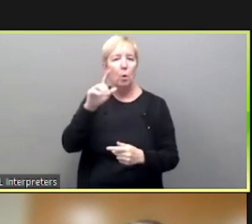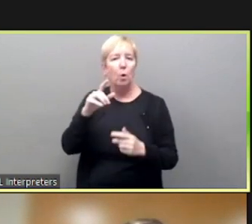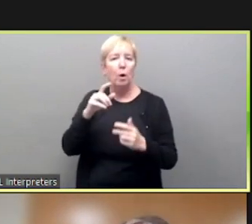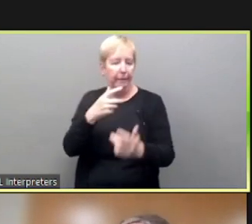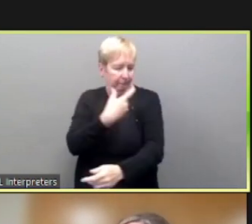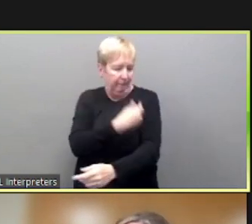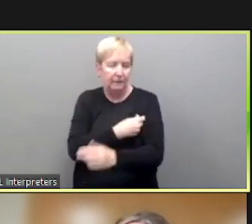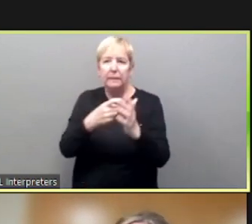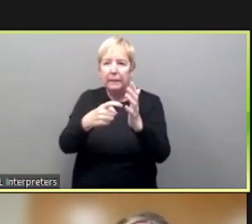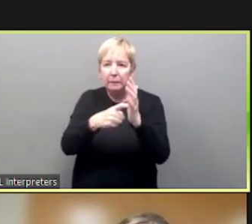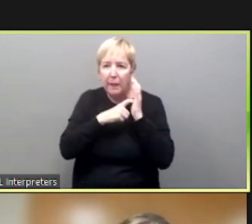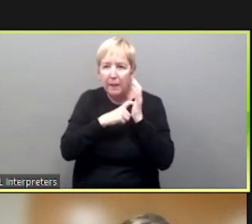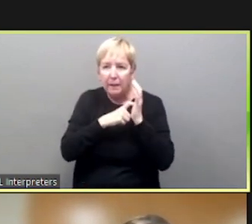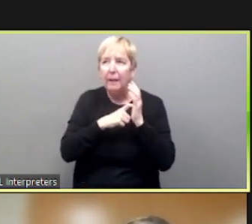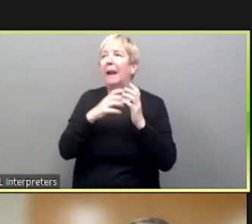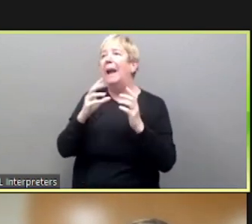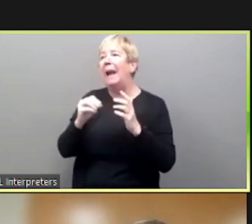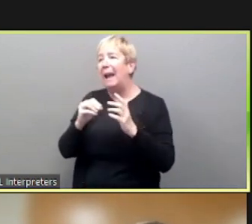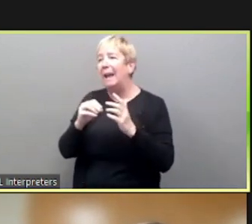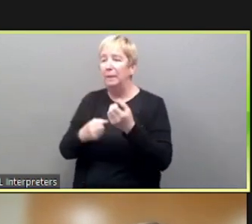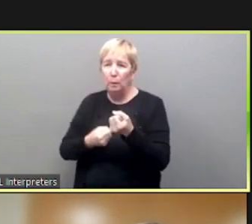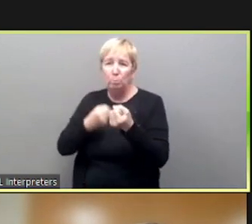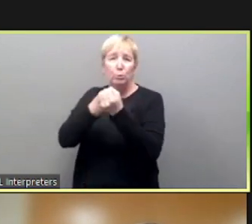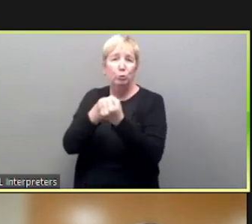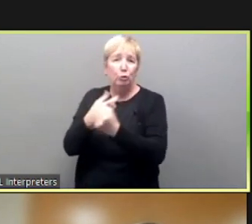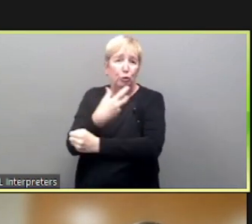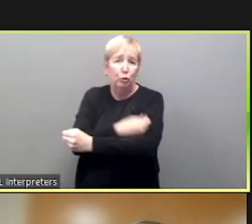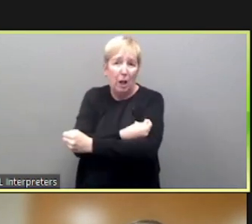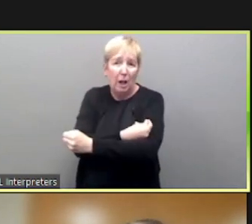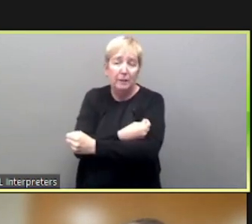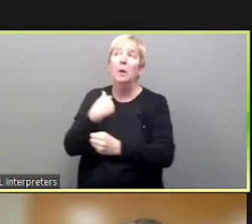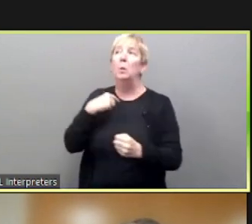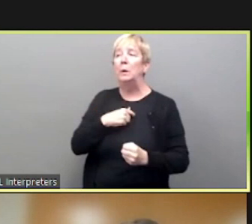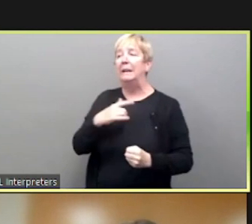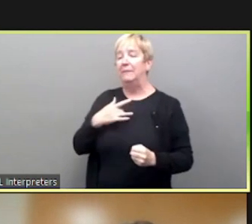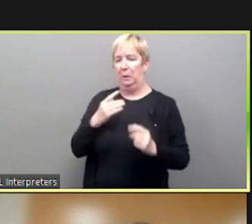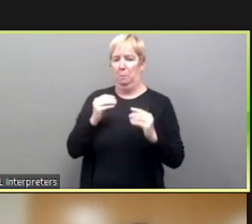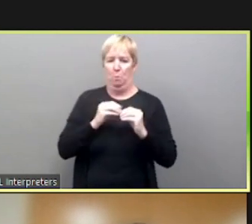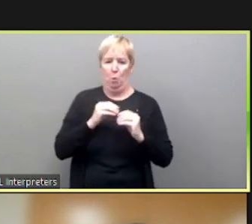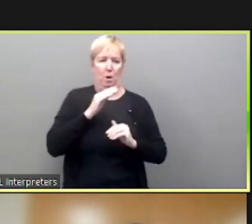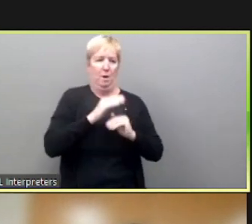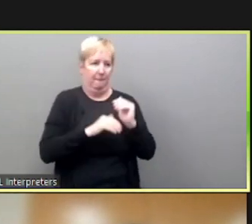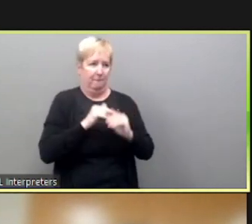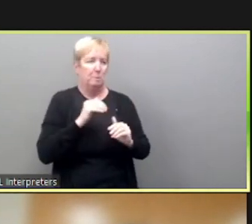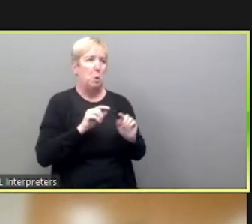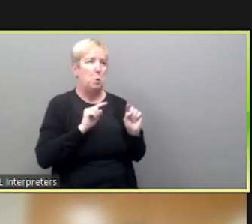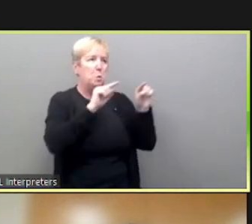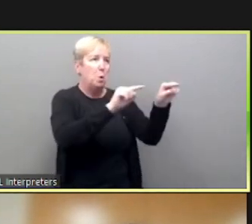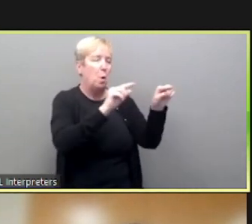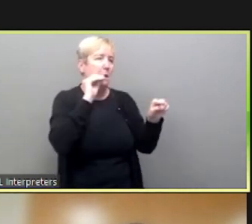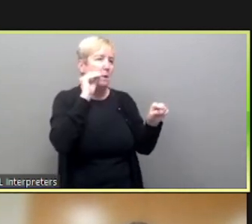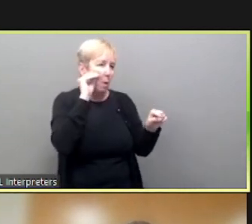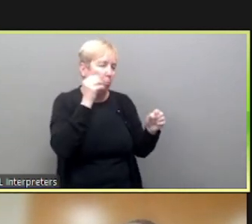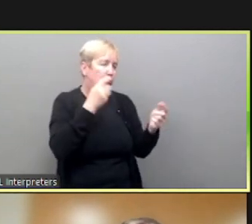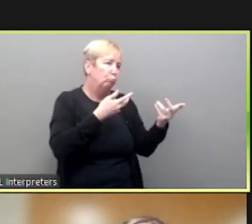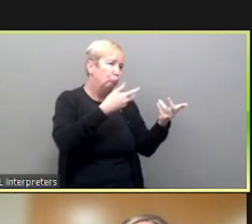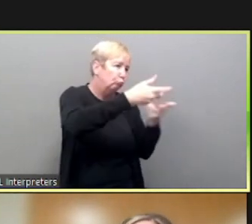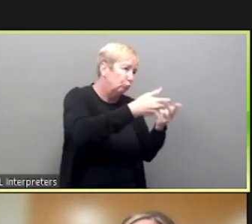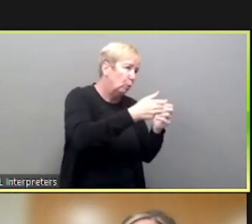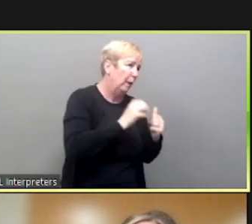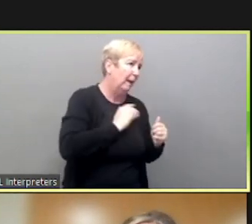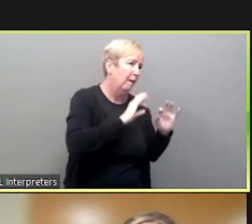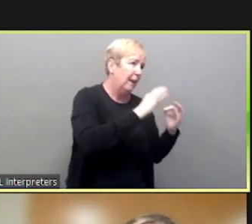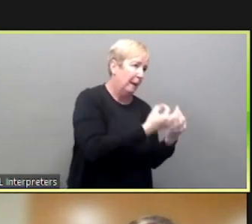better about going home to our families, and it makes us feel more confident caring for and protecting our patients. Many nurses